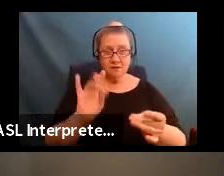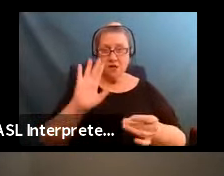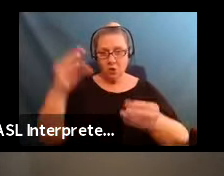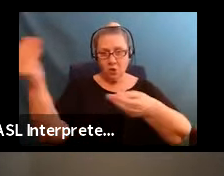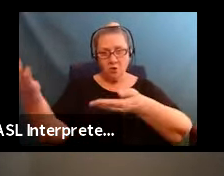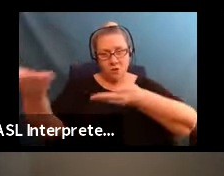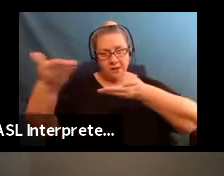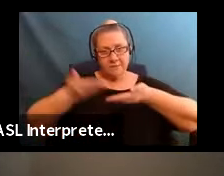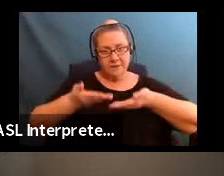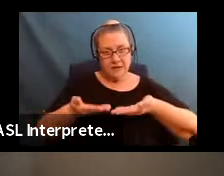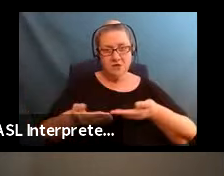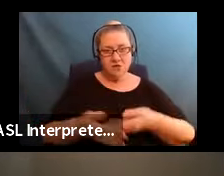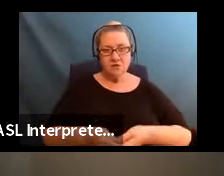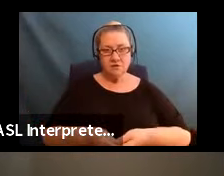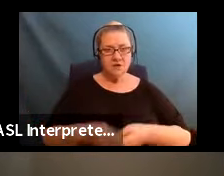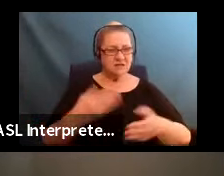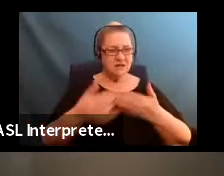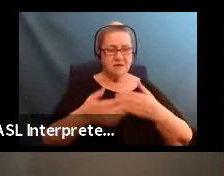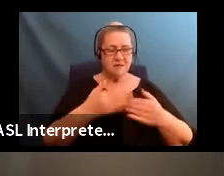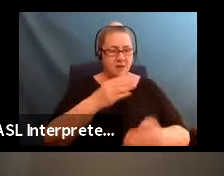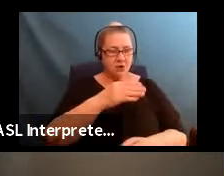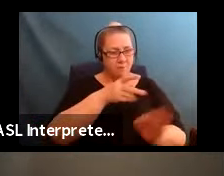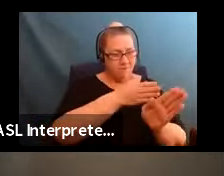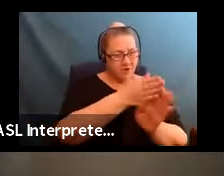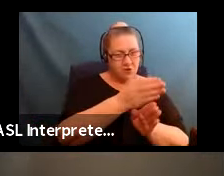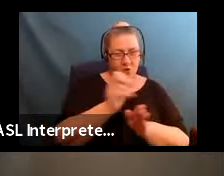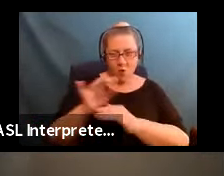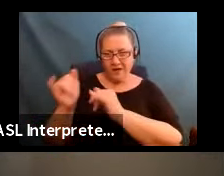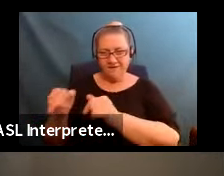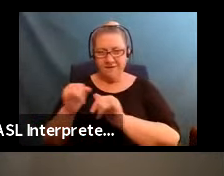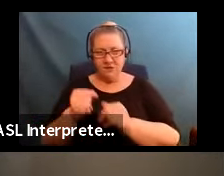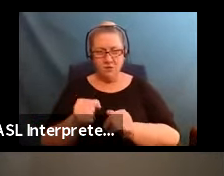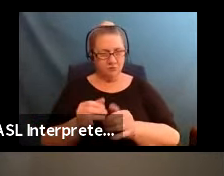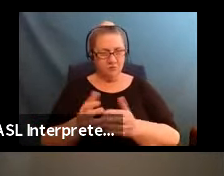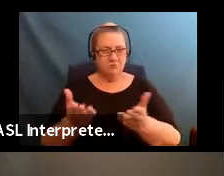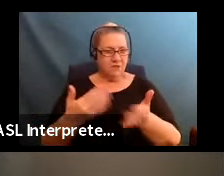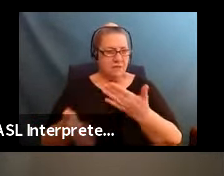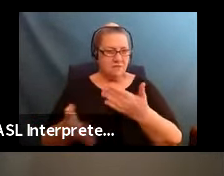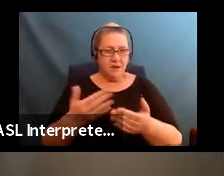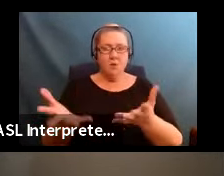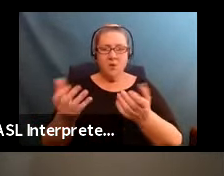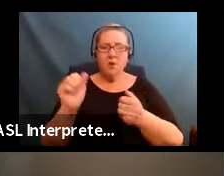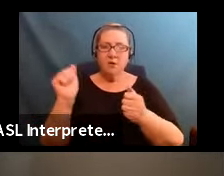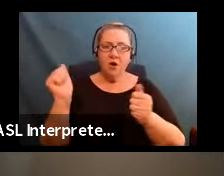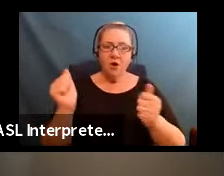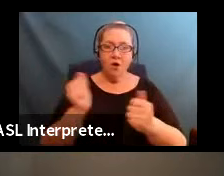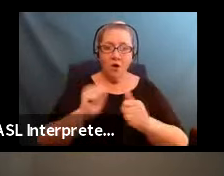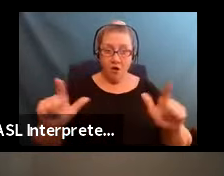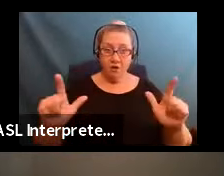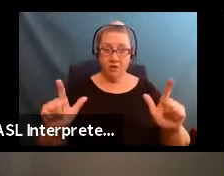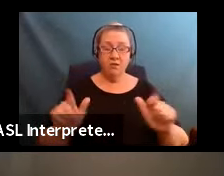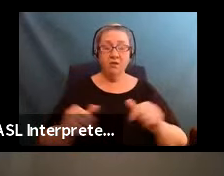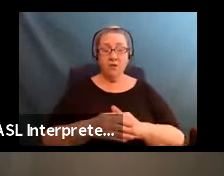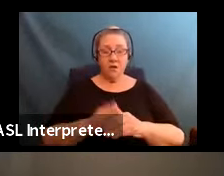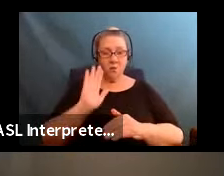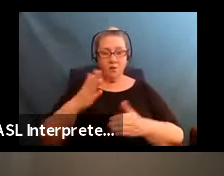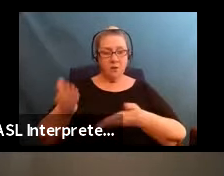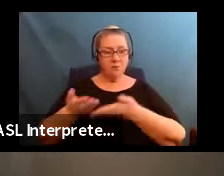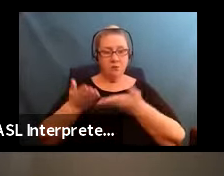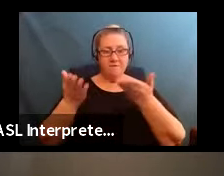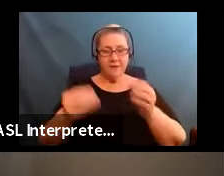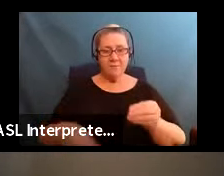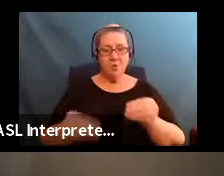or you as an individual. We want to hear your input. So just stay tuned. We'll make sure we provide more information, but I really